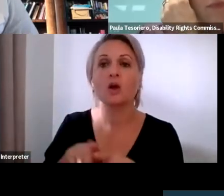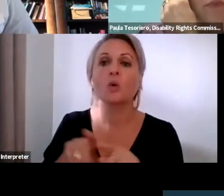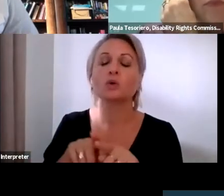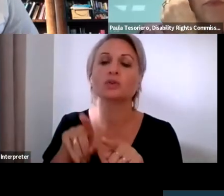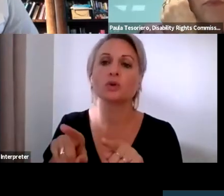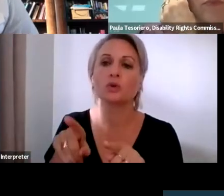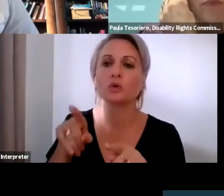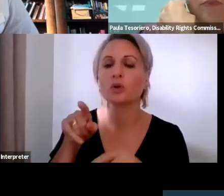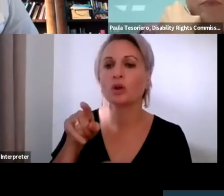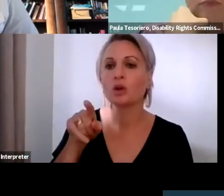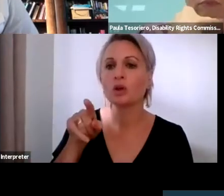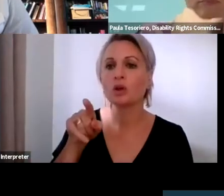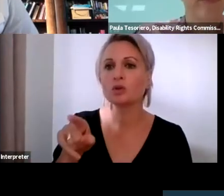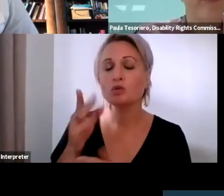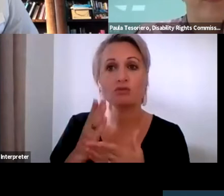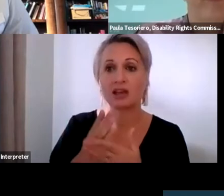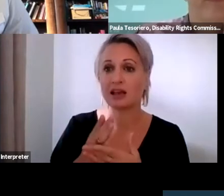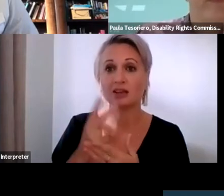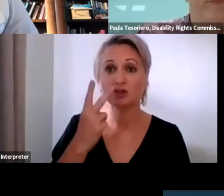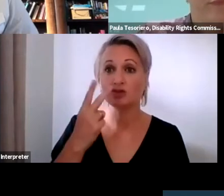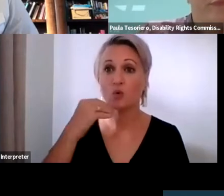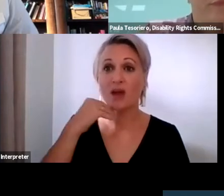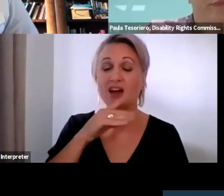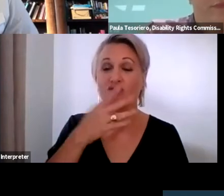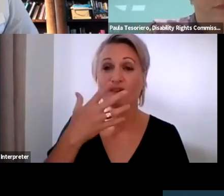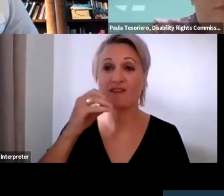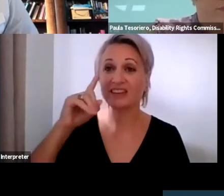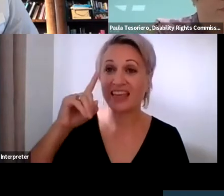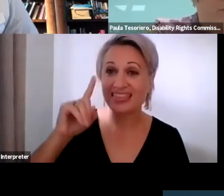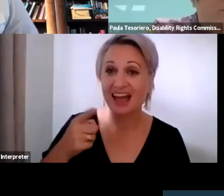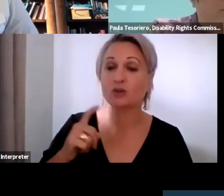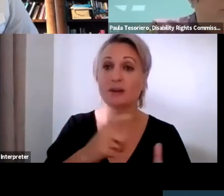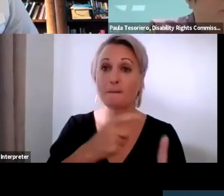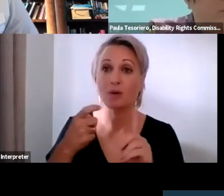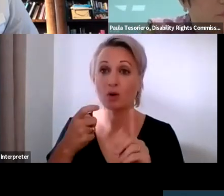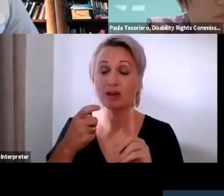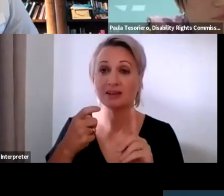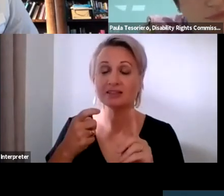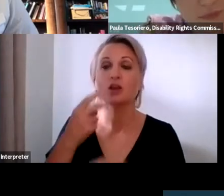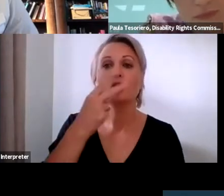You steer an organisation with 250,000 employees across 124 countries.